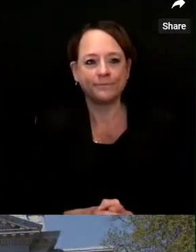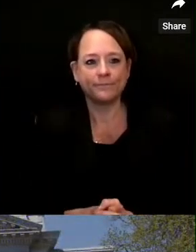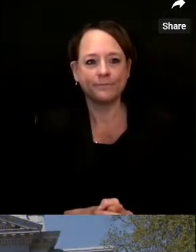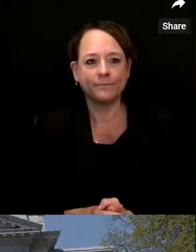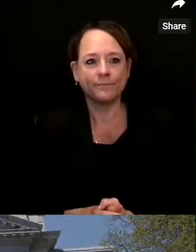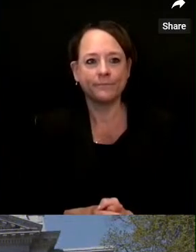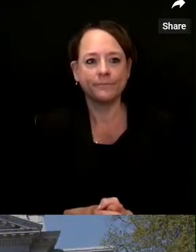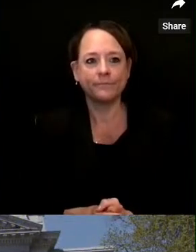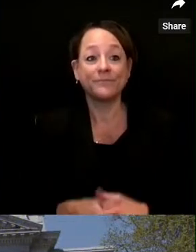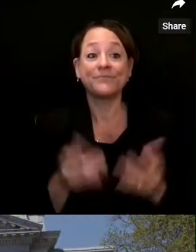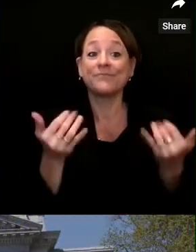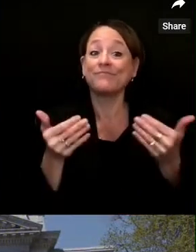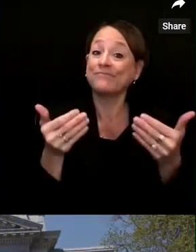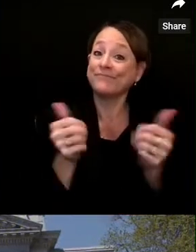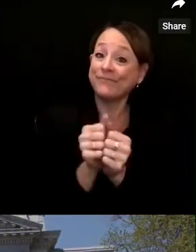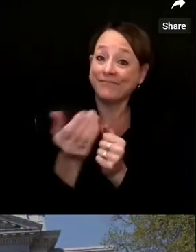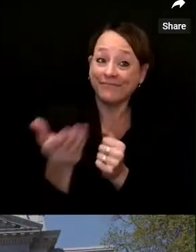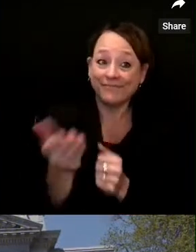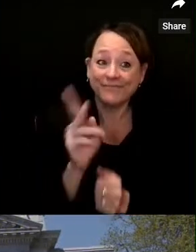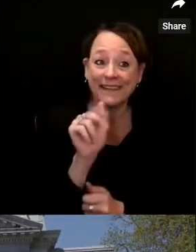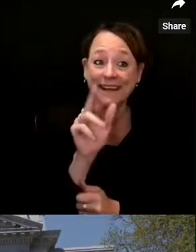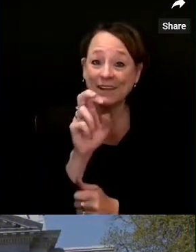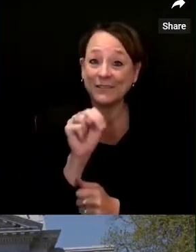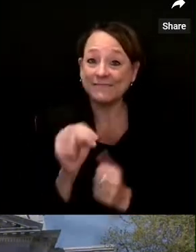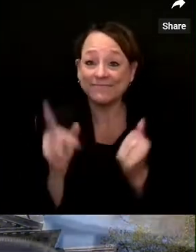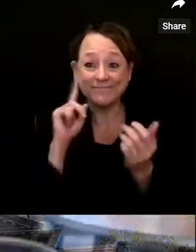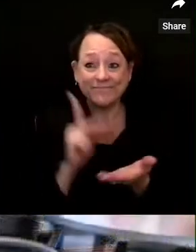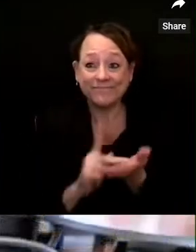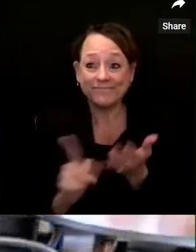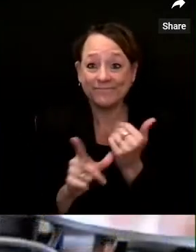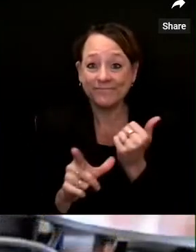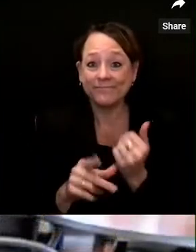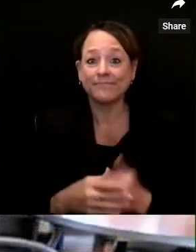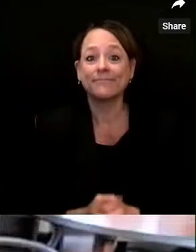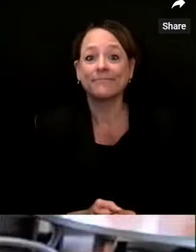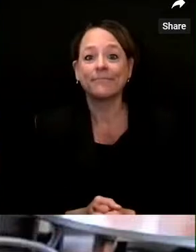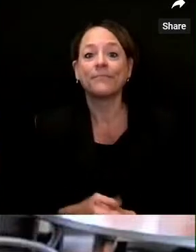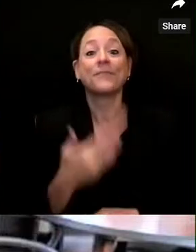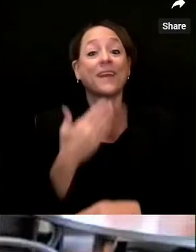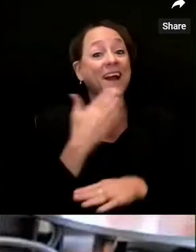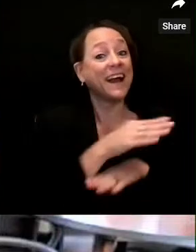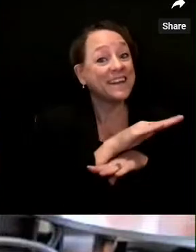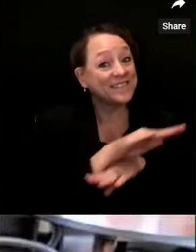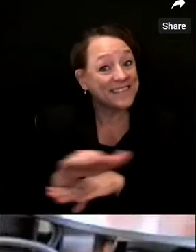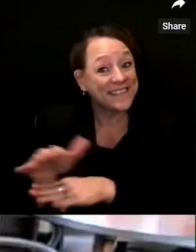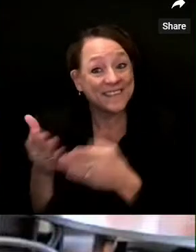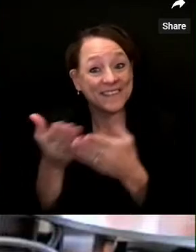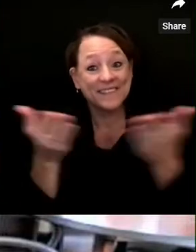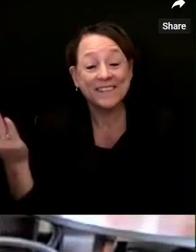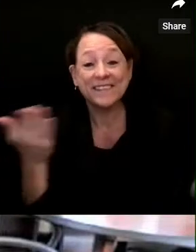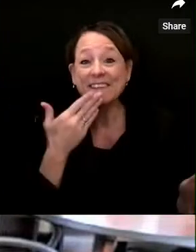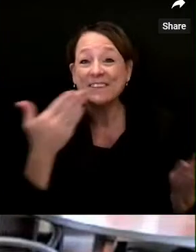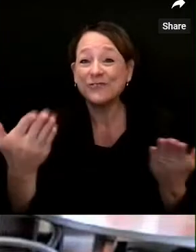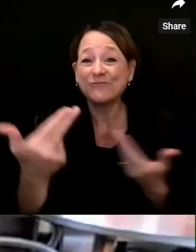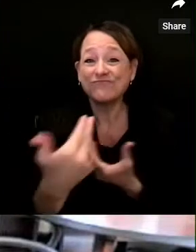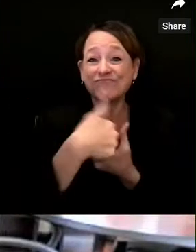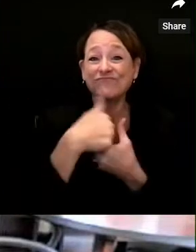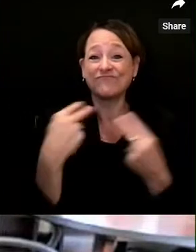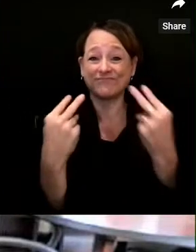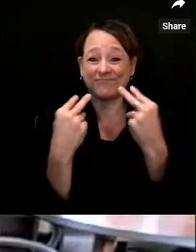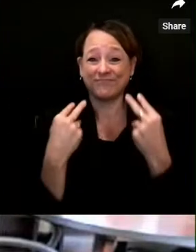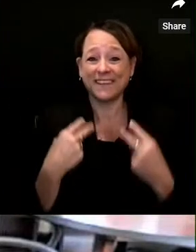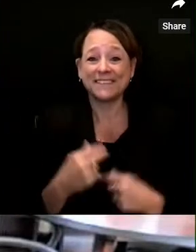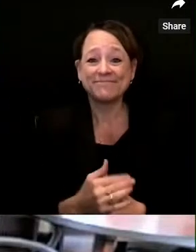Timberlake. Good afternoon, everyone. Thank you for joining us. And I'd like to start today's briefing with an update